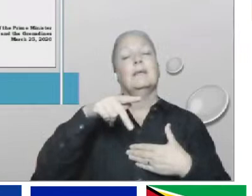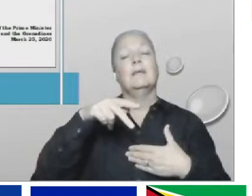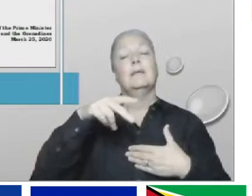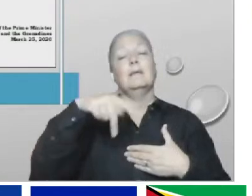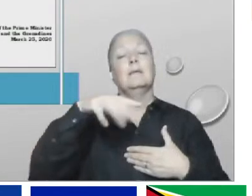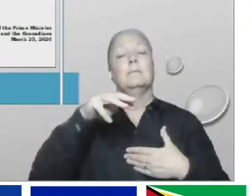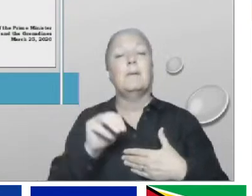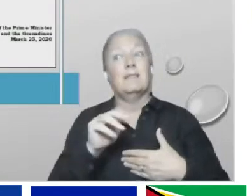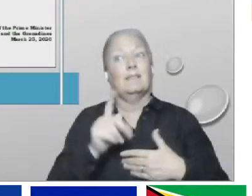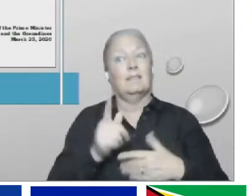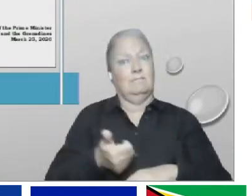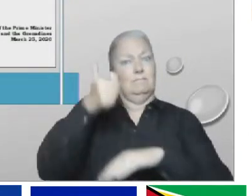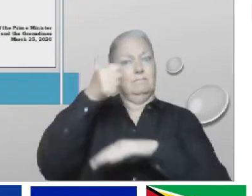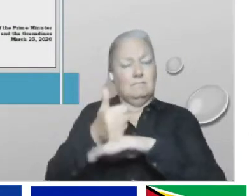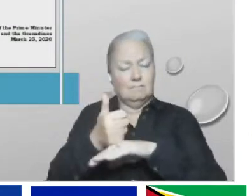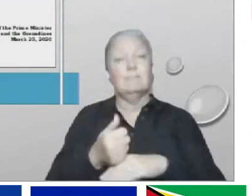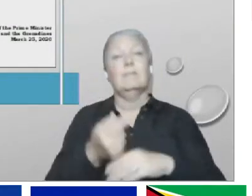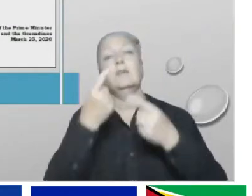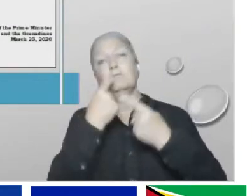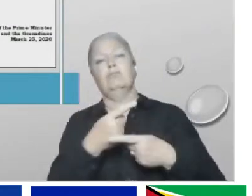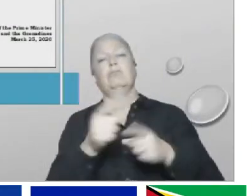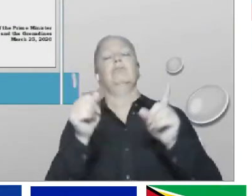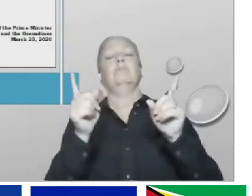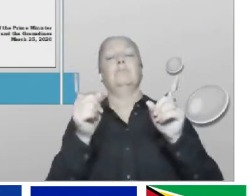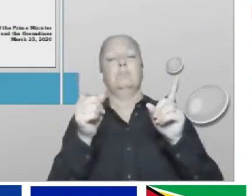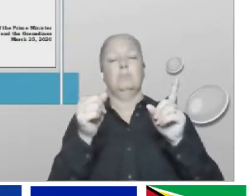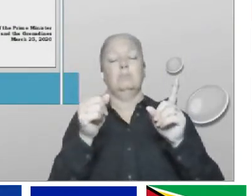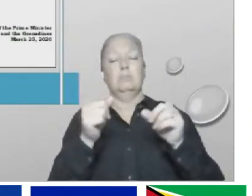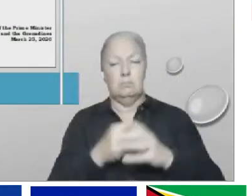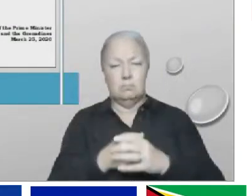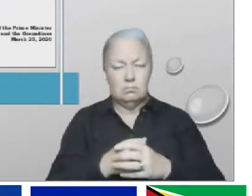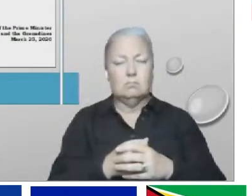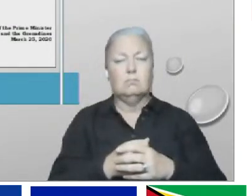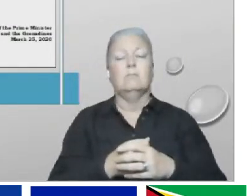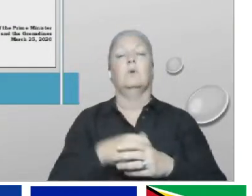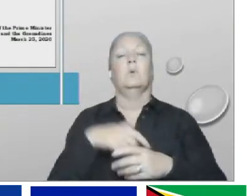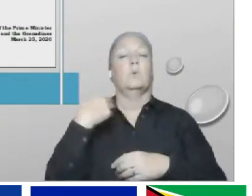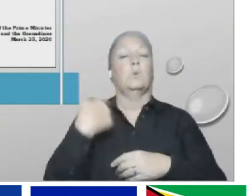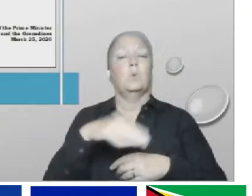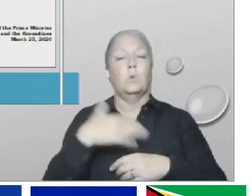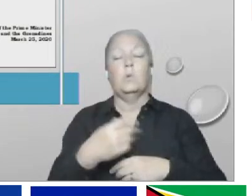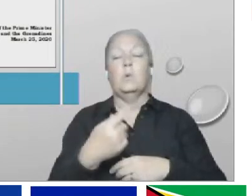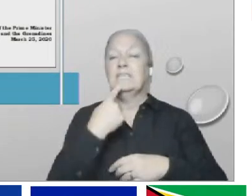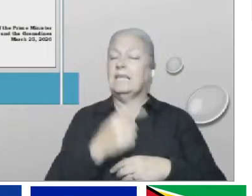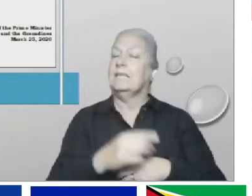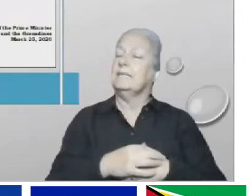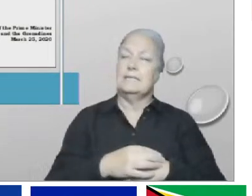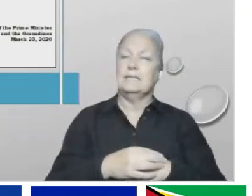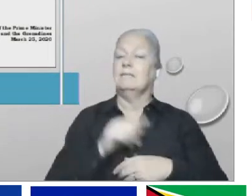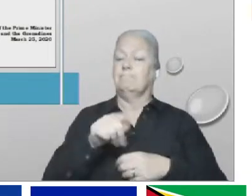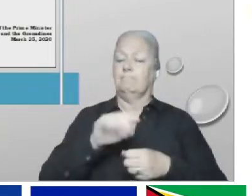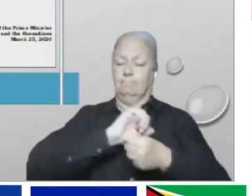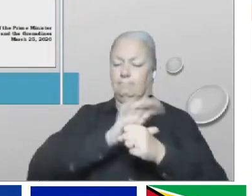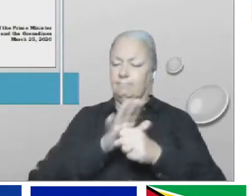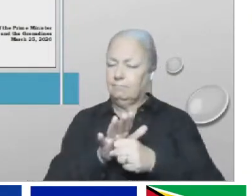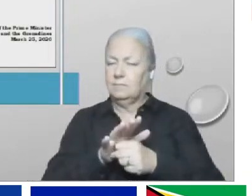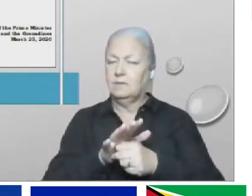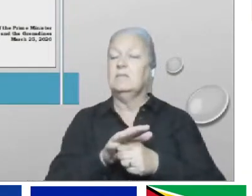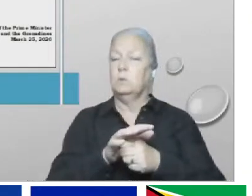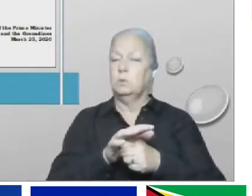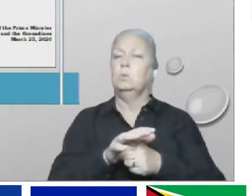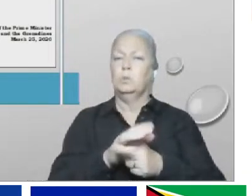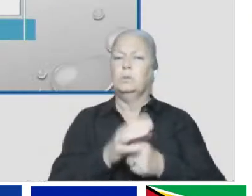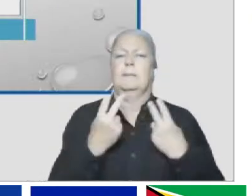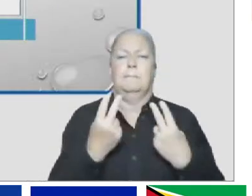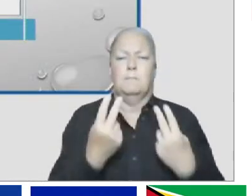the monumental, multi-dimensional challenge of coronavirus and its consequences. The Prime Minister